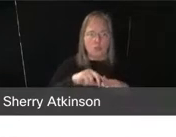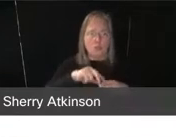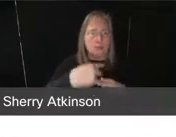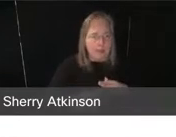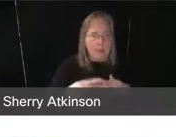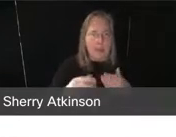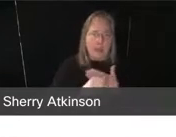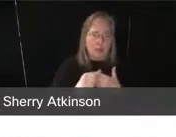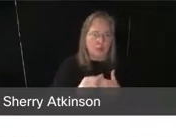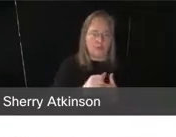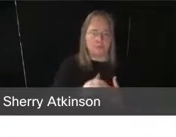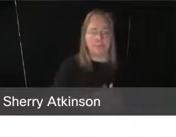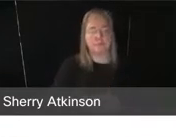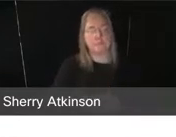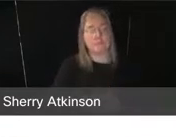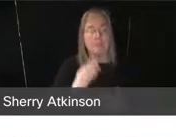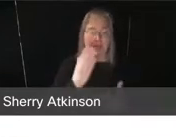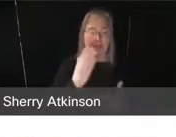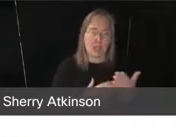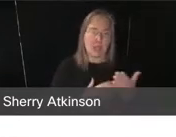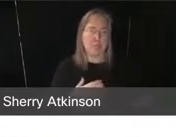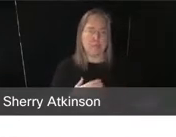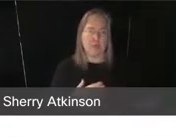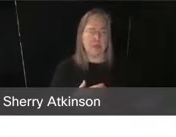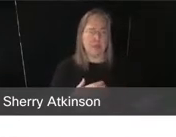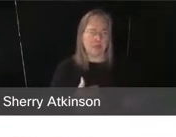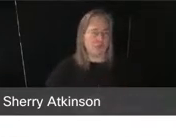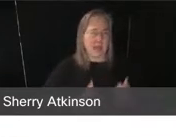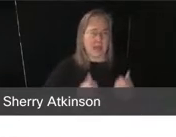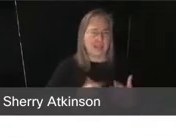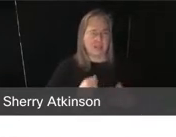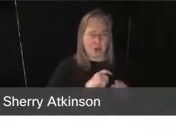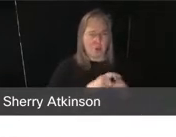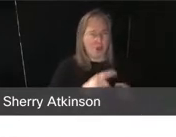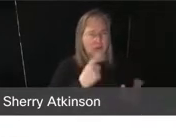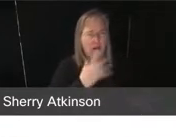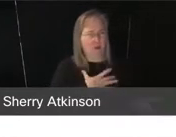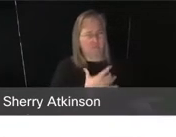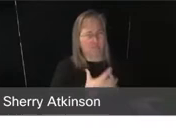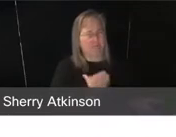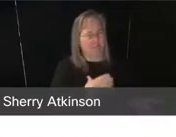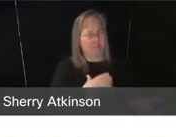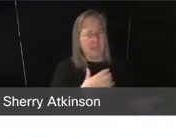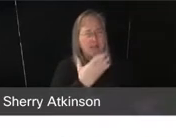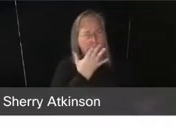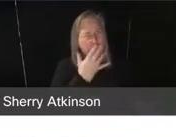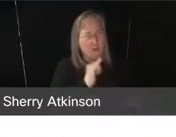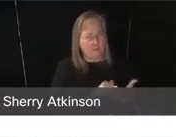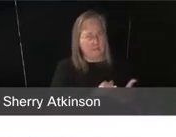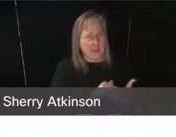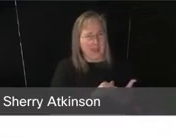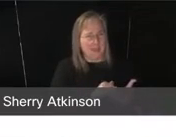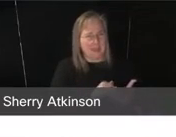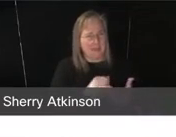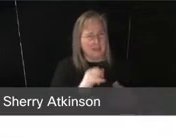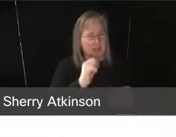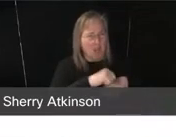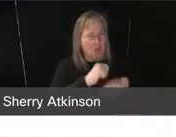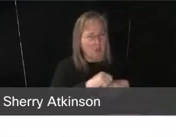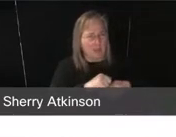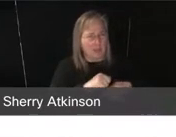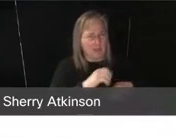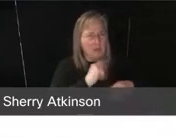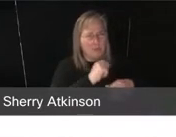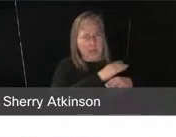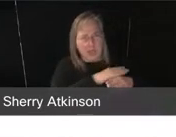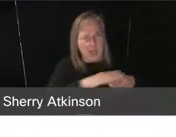complained that the color of the concrete, existing concrete, and then the where we cut the concrete does not match, and it's an